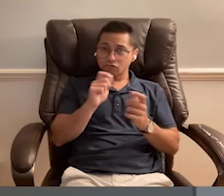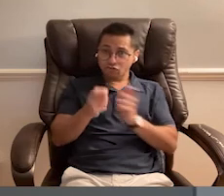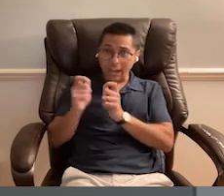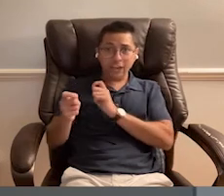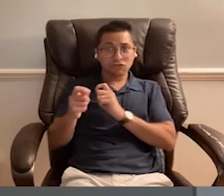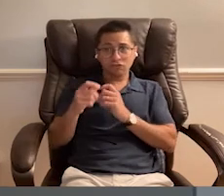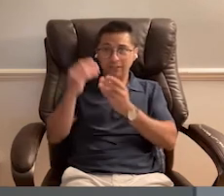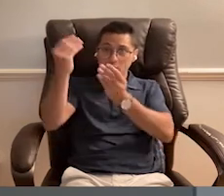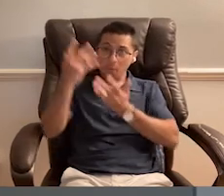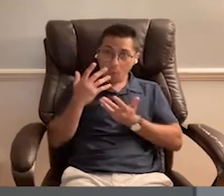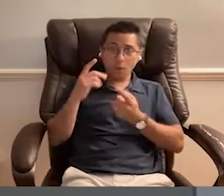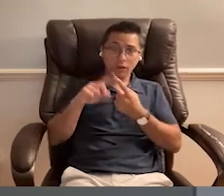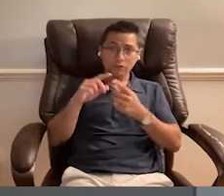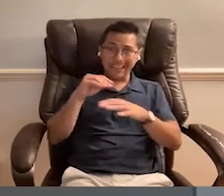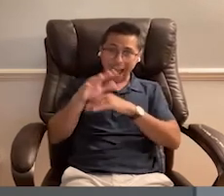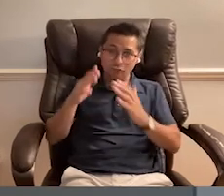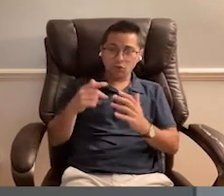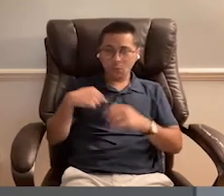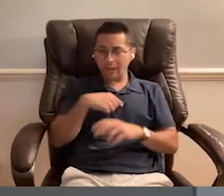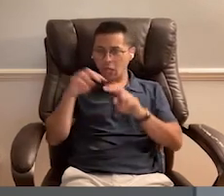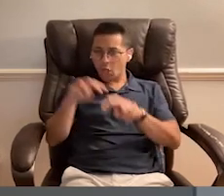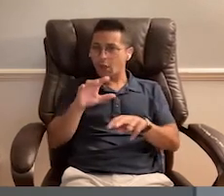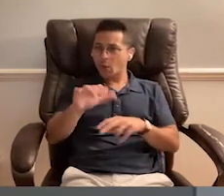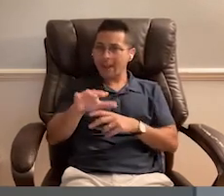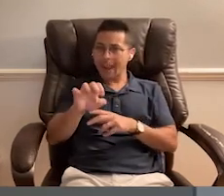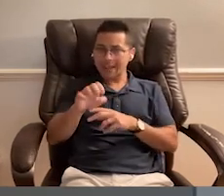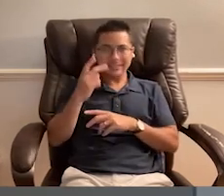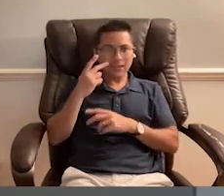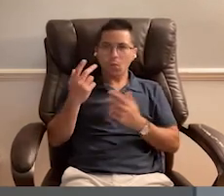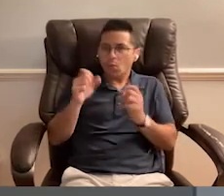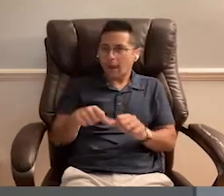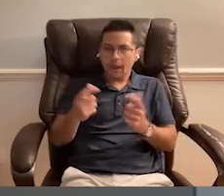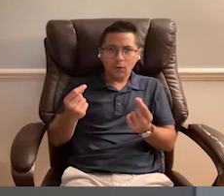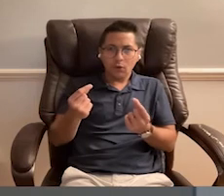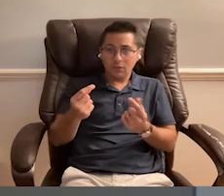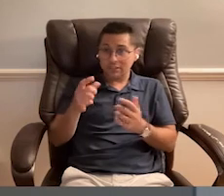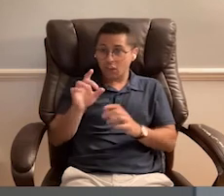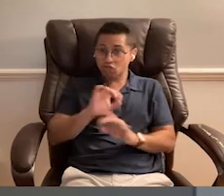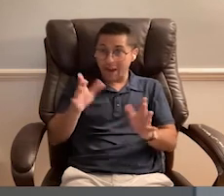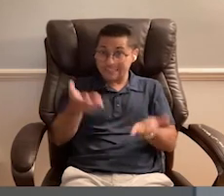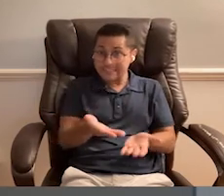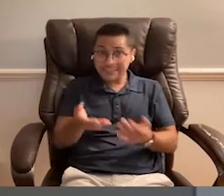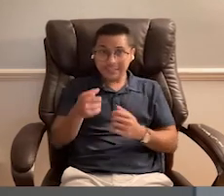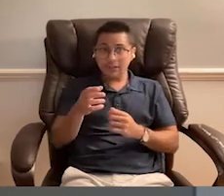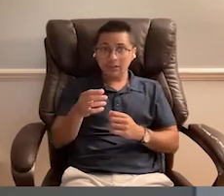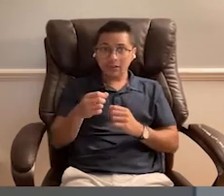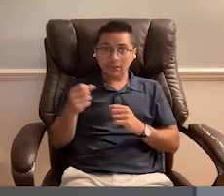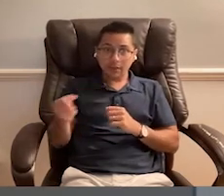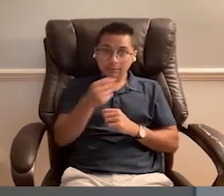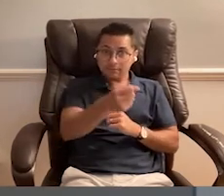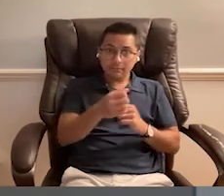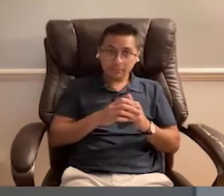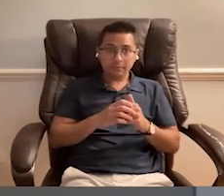critically important that these changes get reported to the counselor so that we can take a look at the case to see what can we do. Is